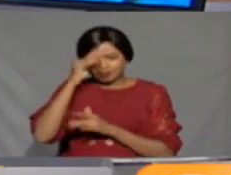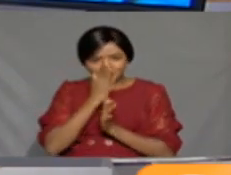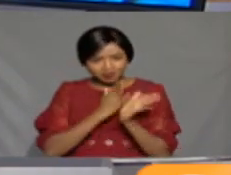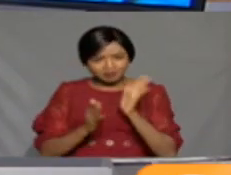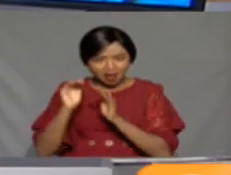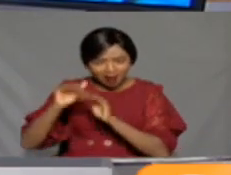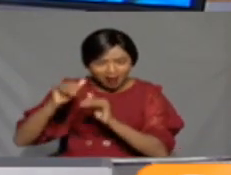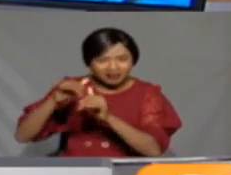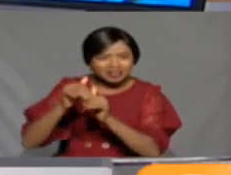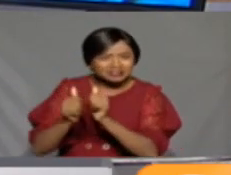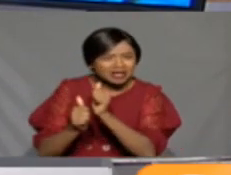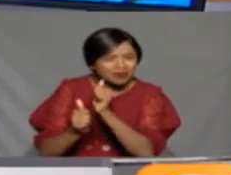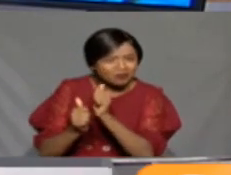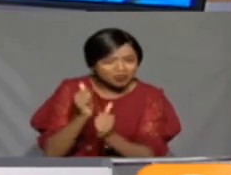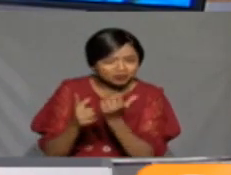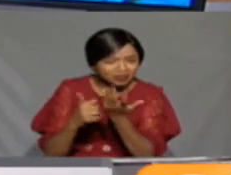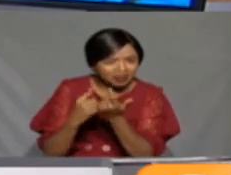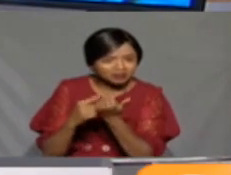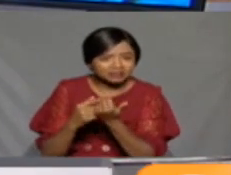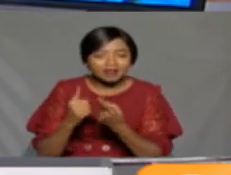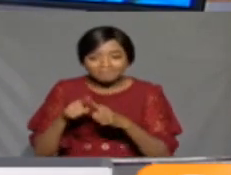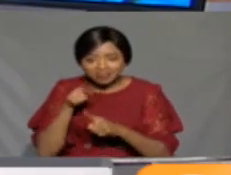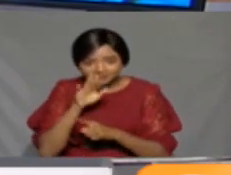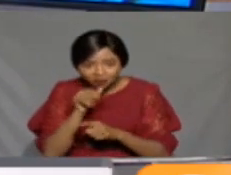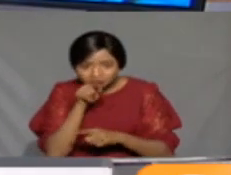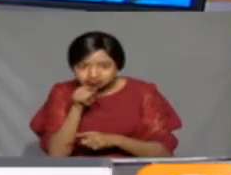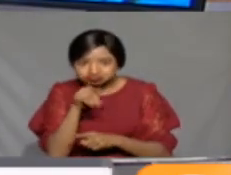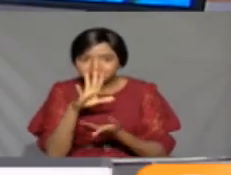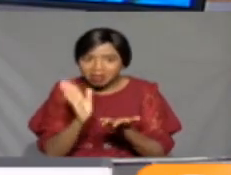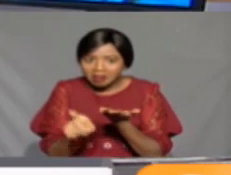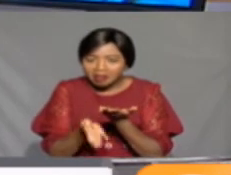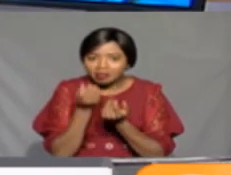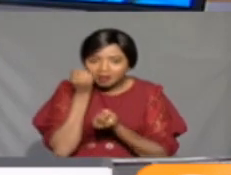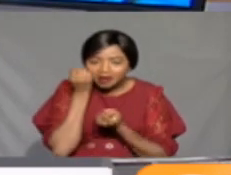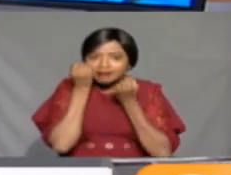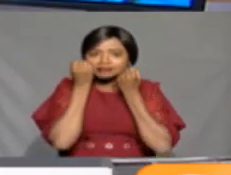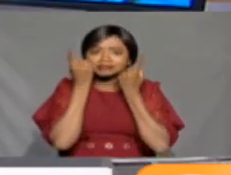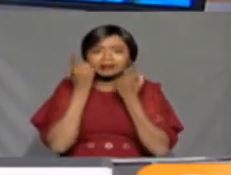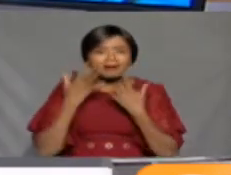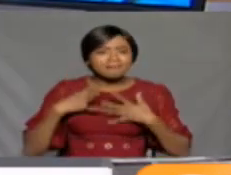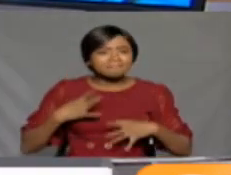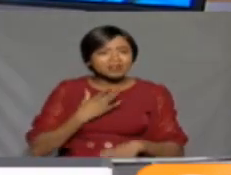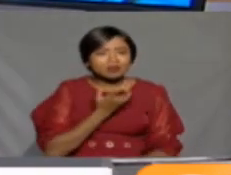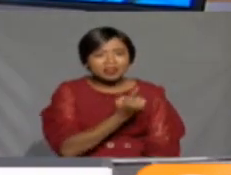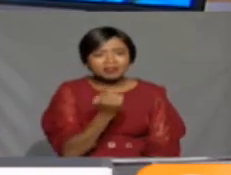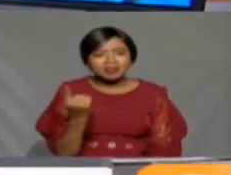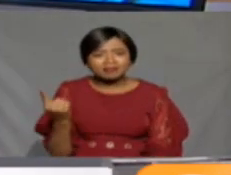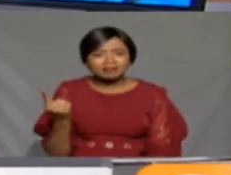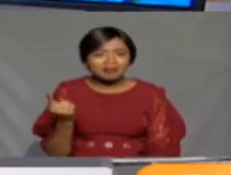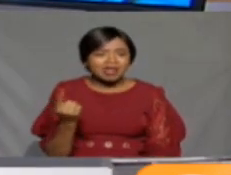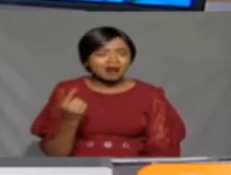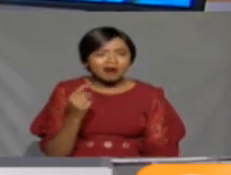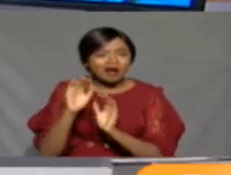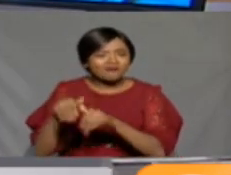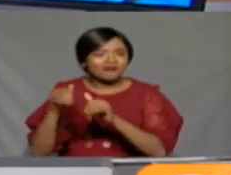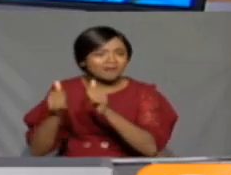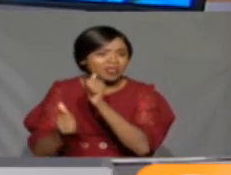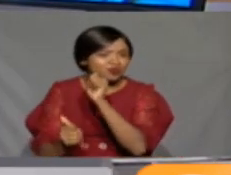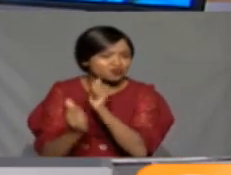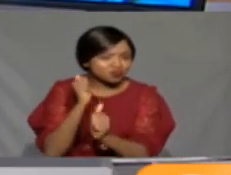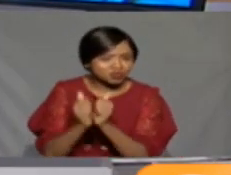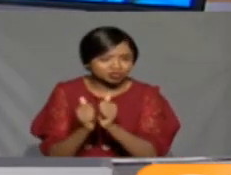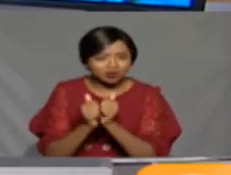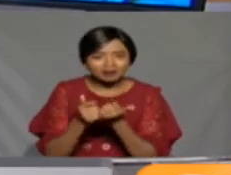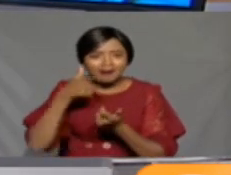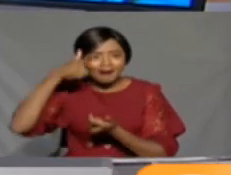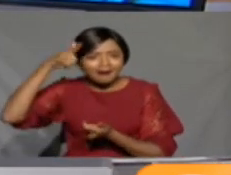gotten around to fully doing it, but in this they'll be able to get an understanding of what sort of agriculture per household they have. They'll be looking at livestock